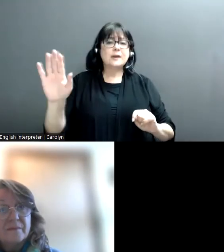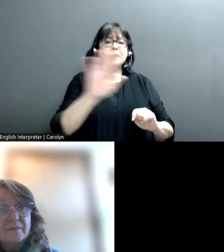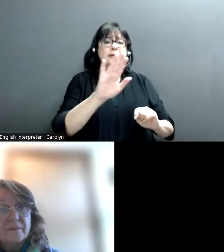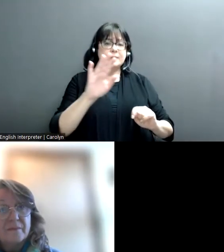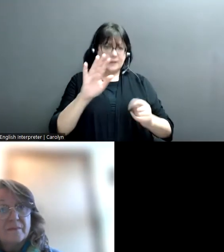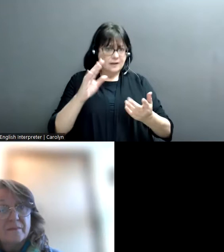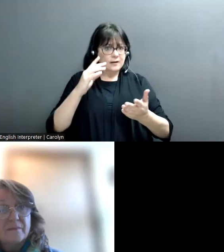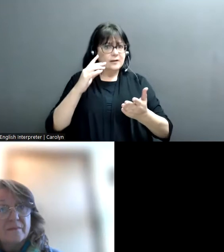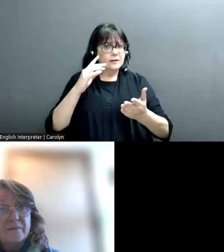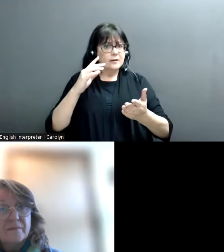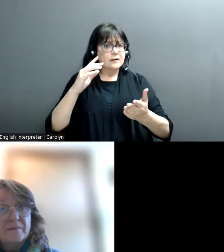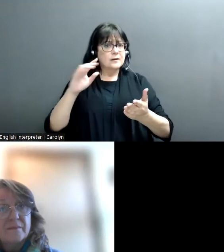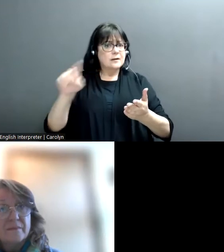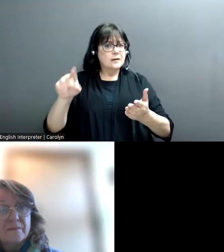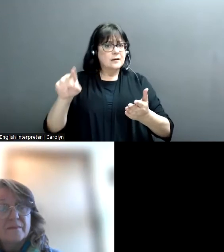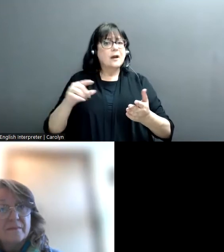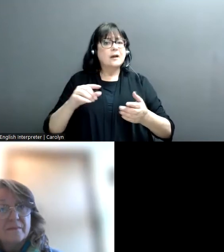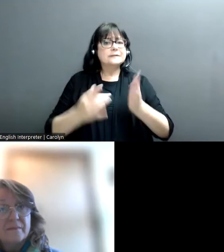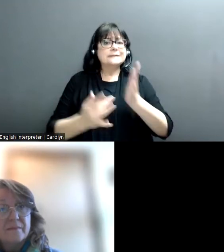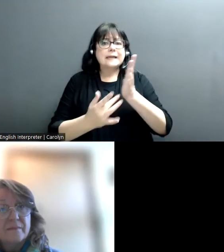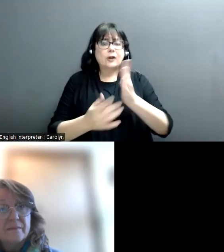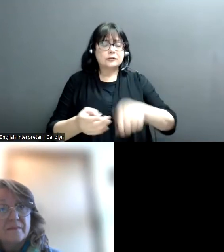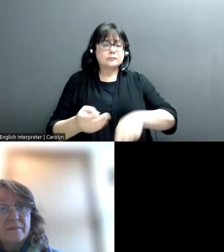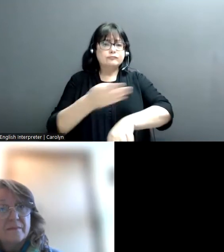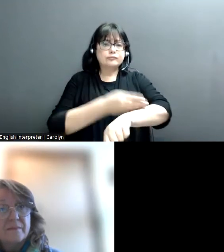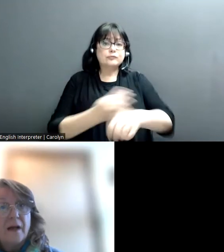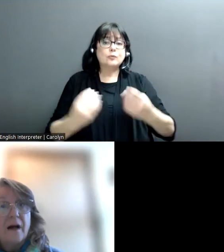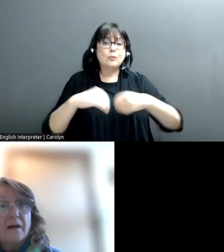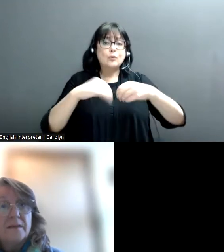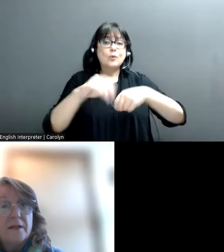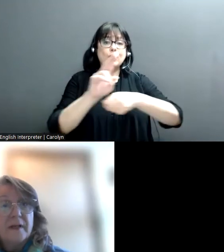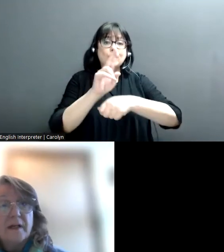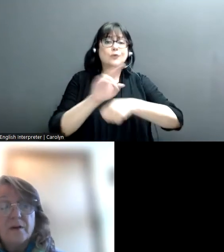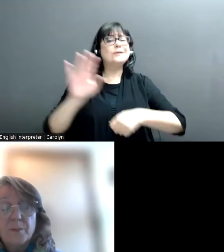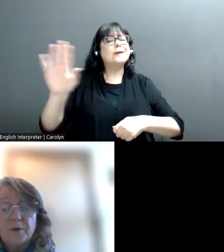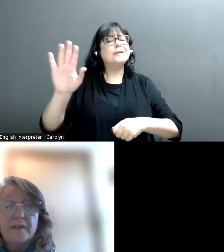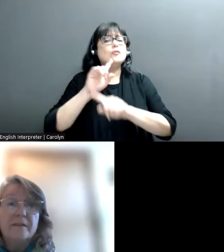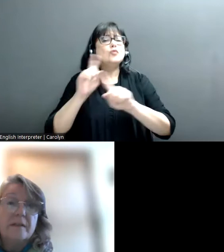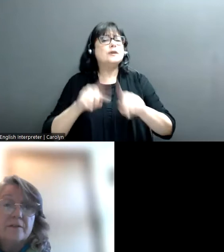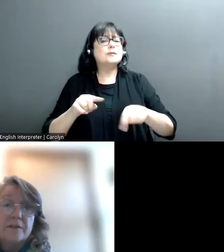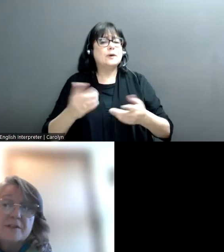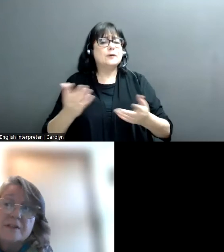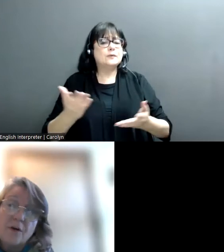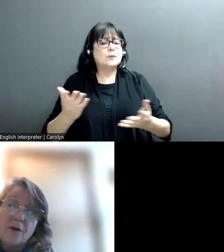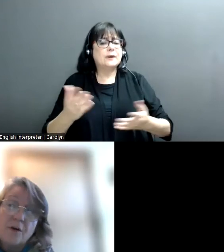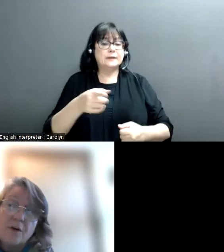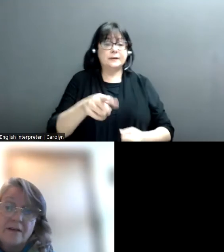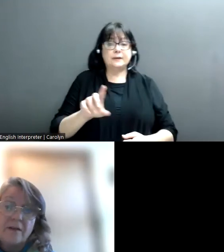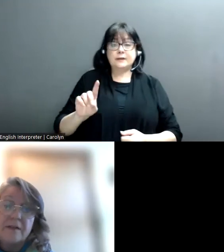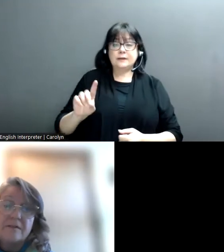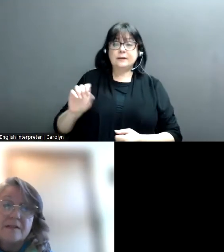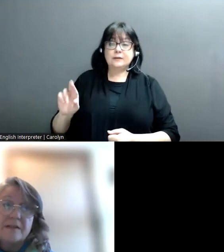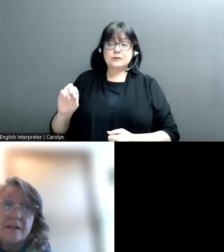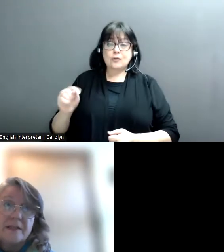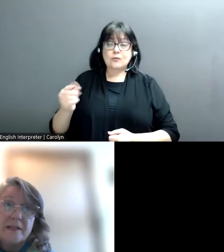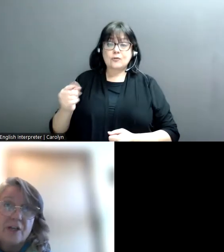of technology to support people with disabilities? I'd kind of echo Brian and Ingrid's comments, really, that I